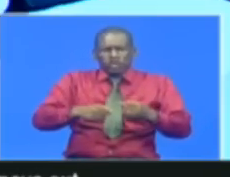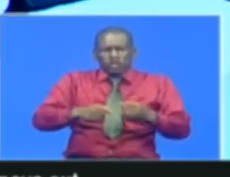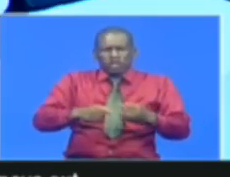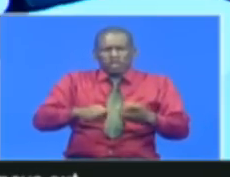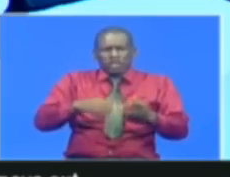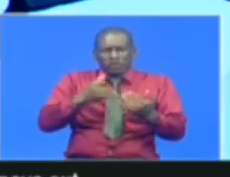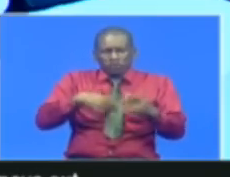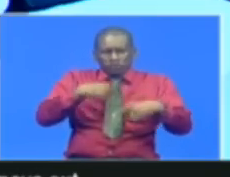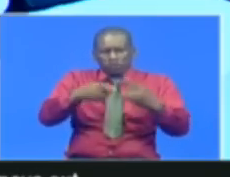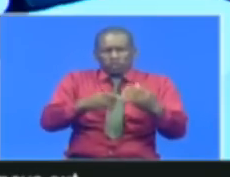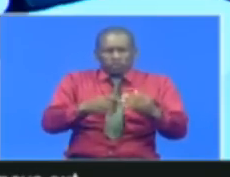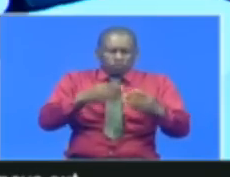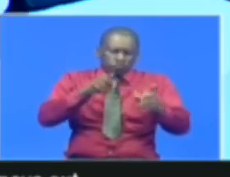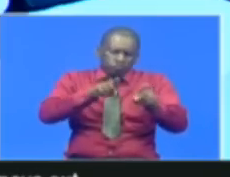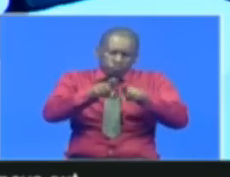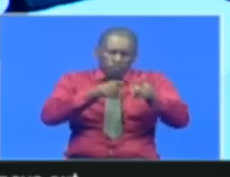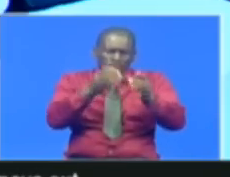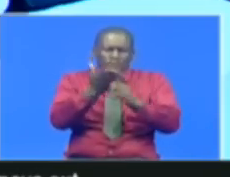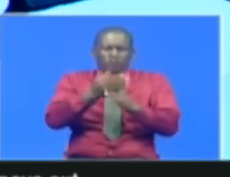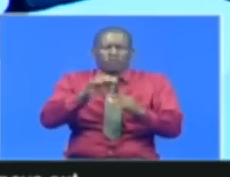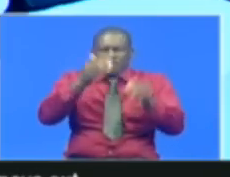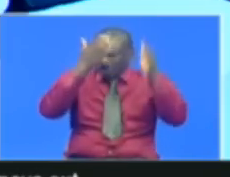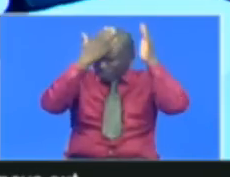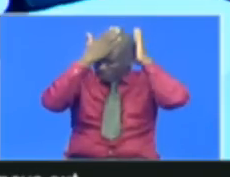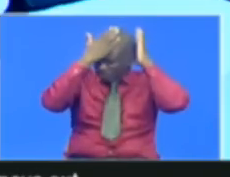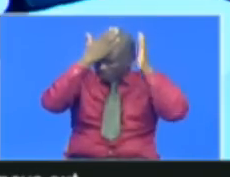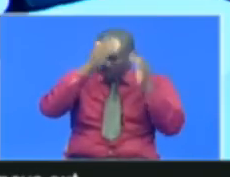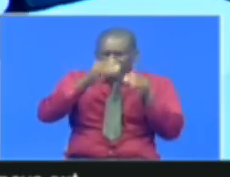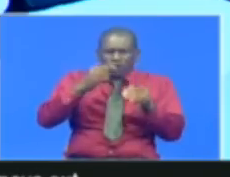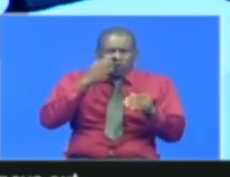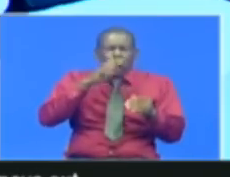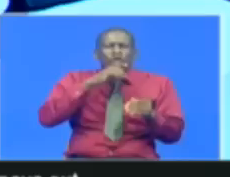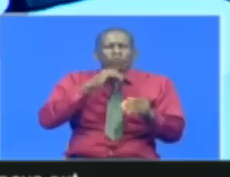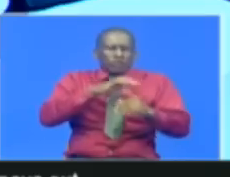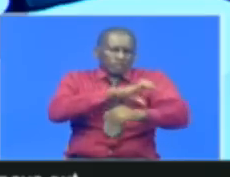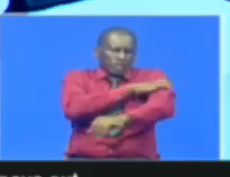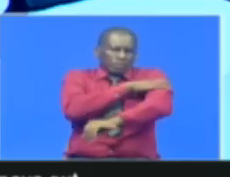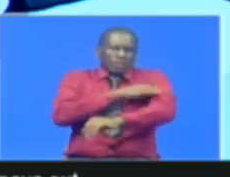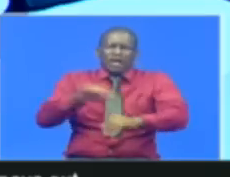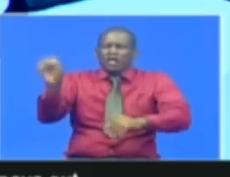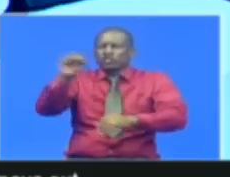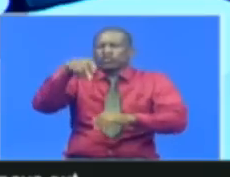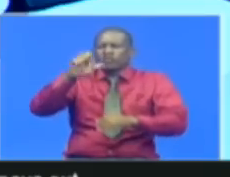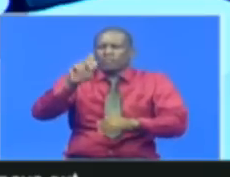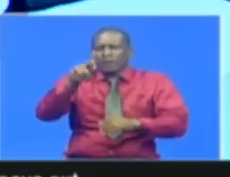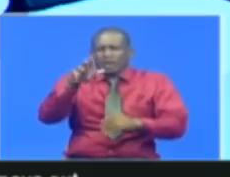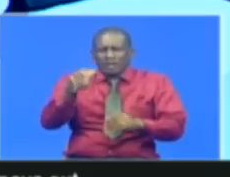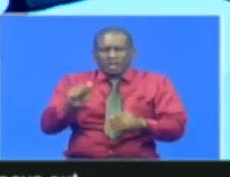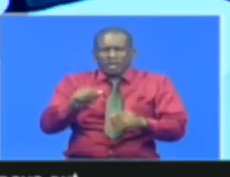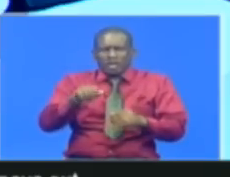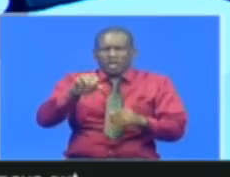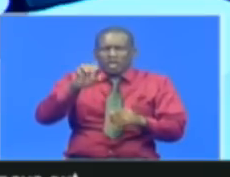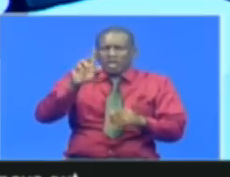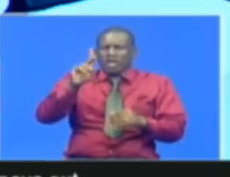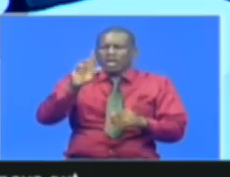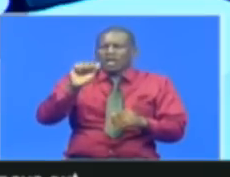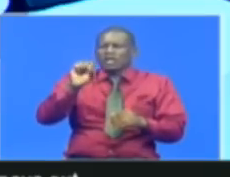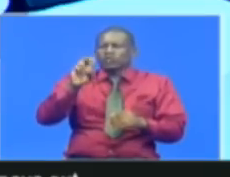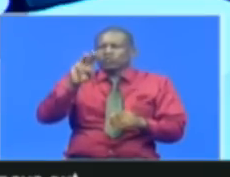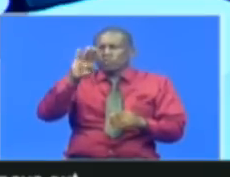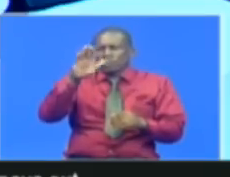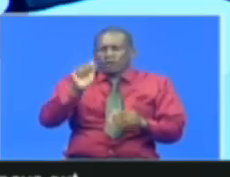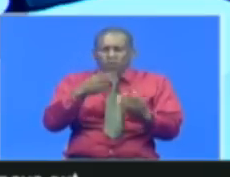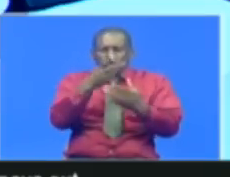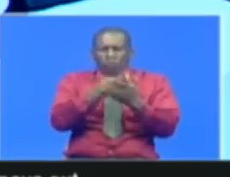currently neck and neck between Kakamega Homeboys captain Allen Wanga and Sofapaka's Ugandan whiz Umaru Kasumba, both at